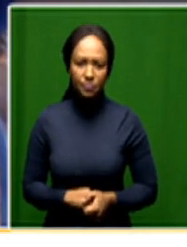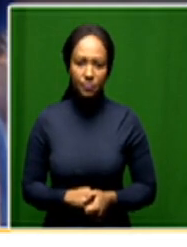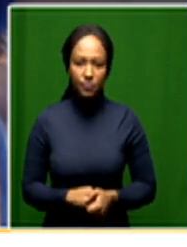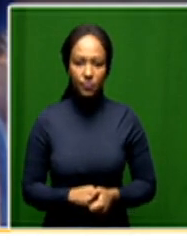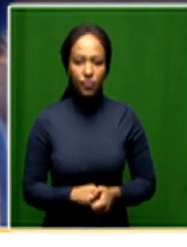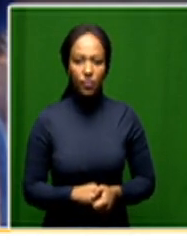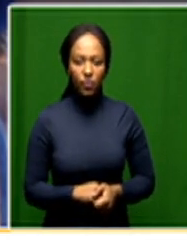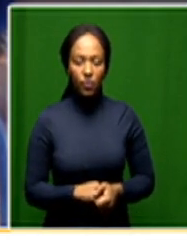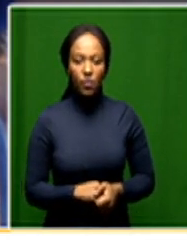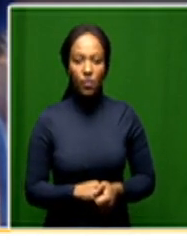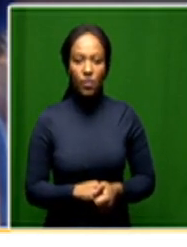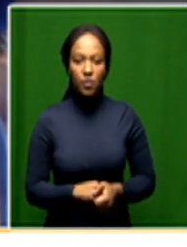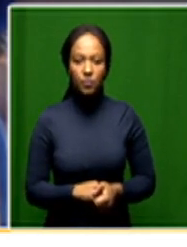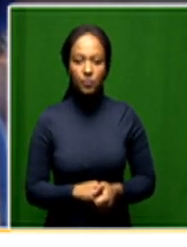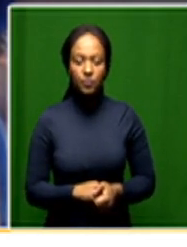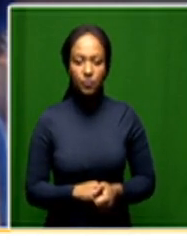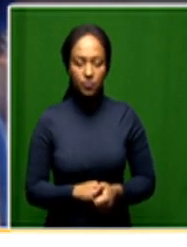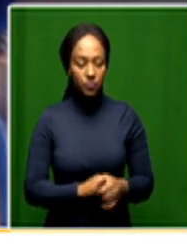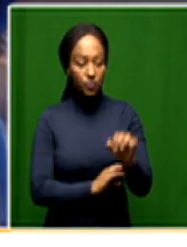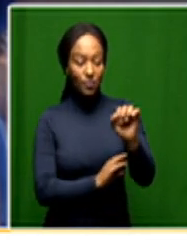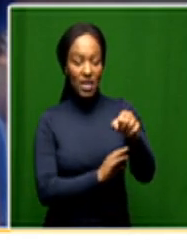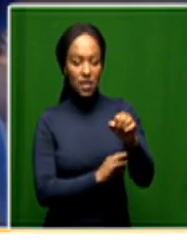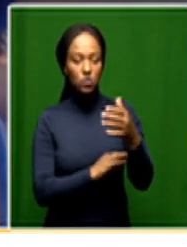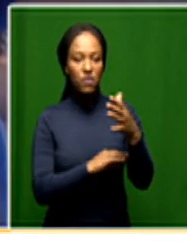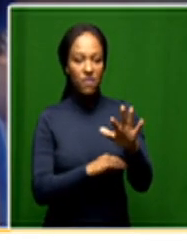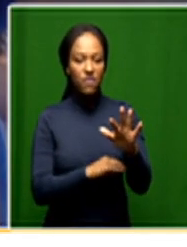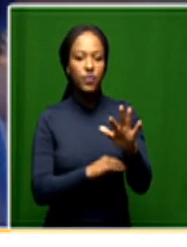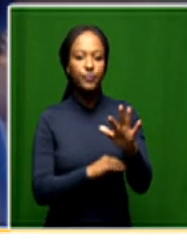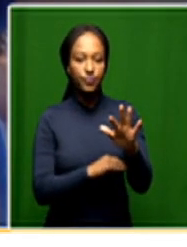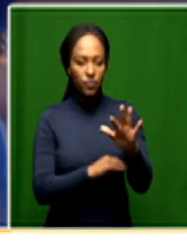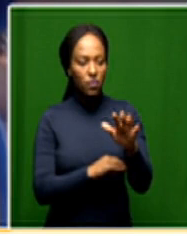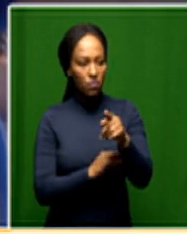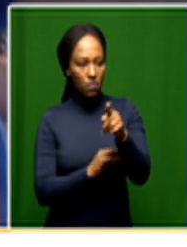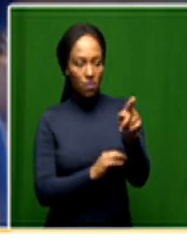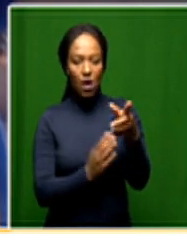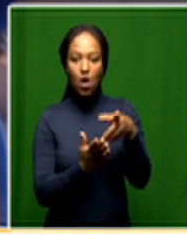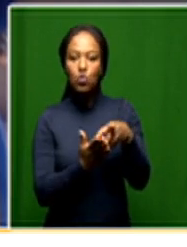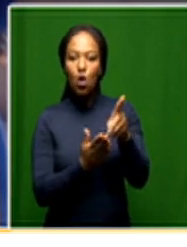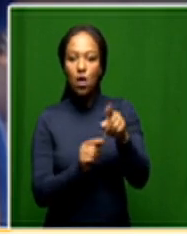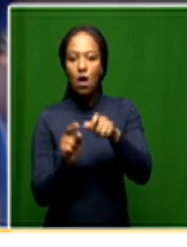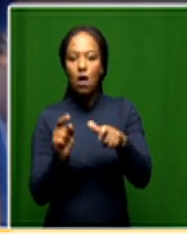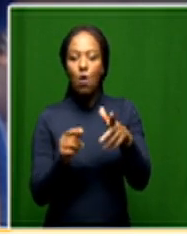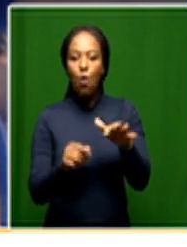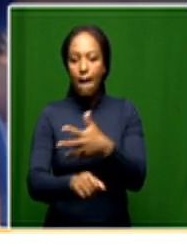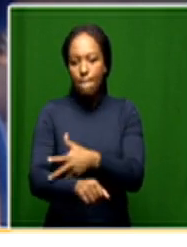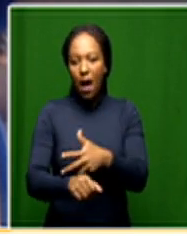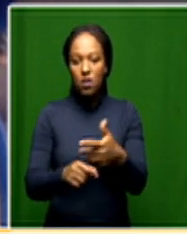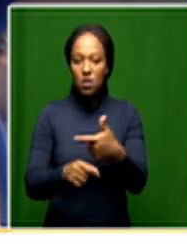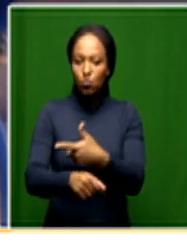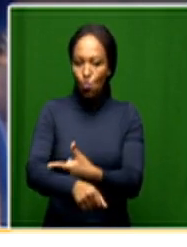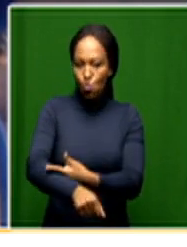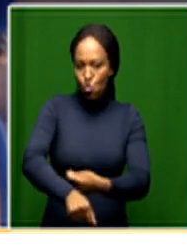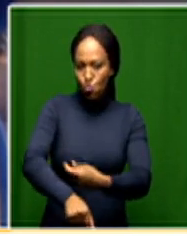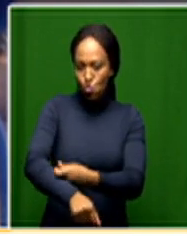Yes, so what we did, we tested, we got informed consent from donors on certain collection days throughout